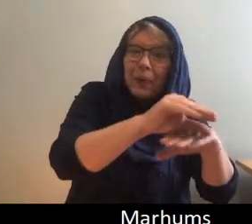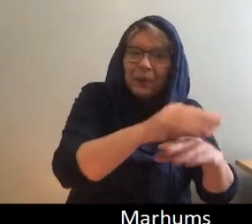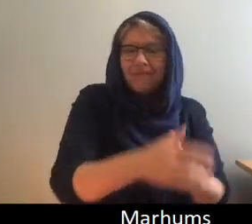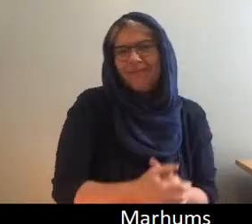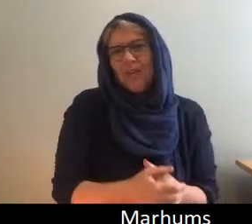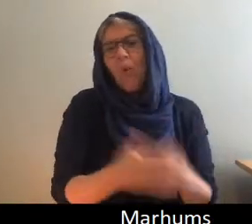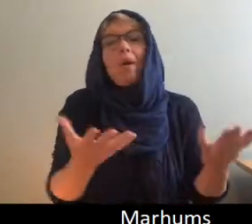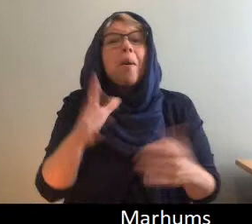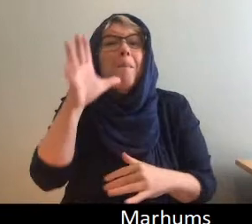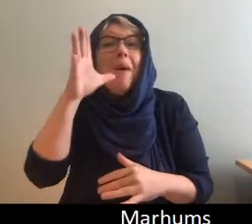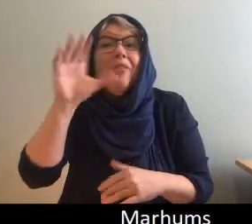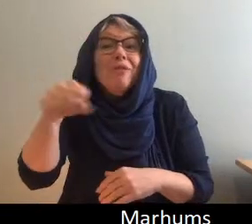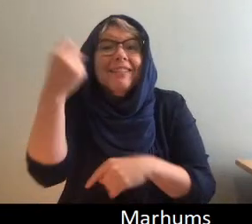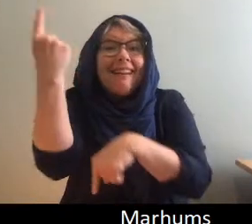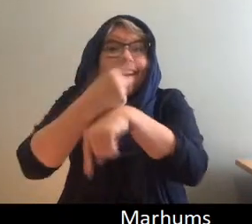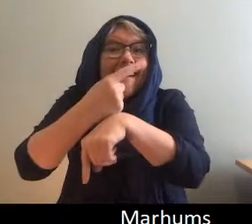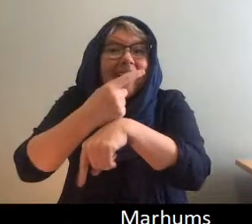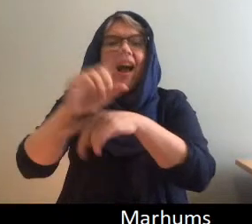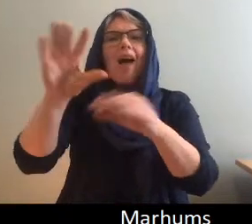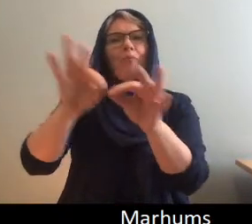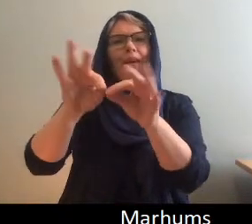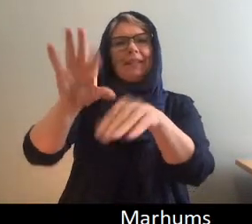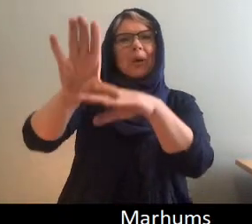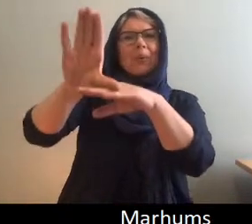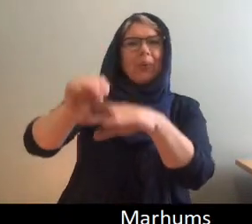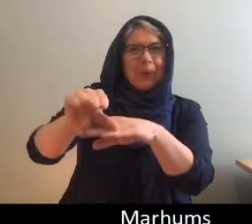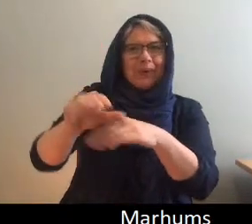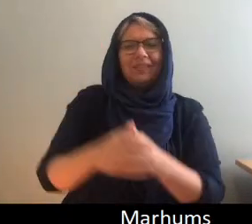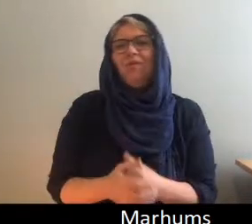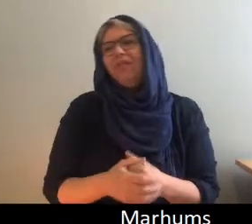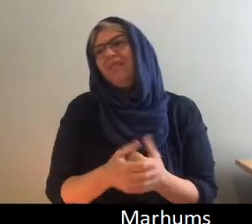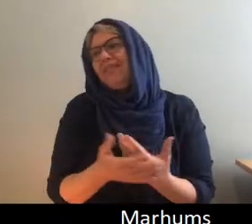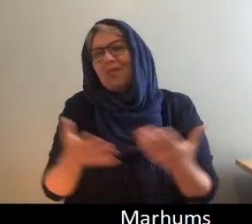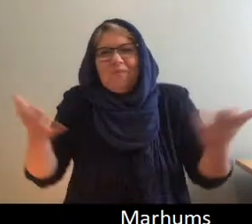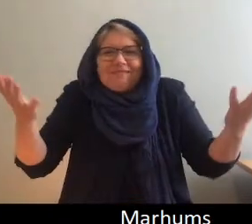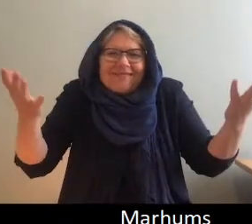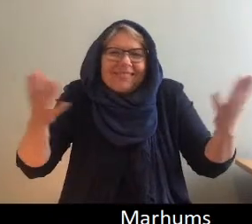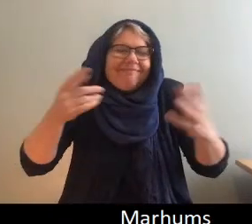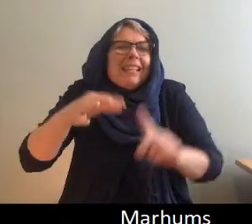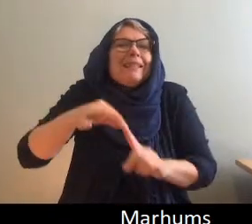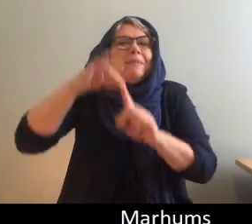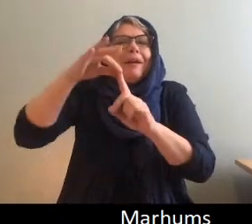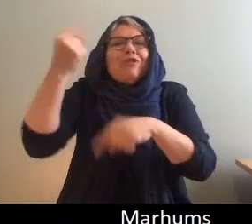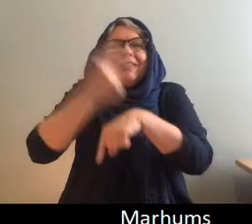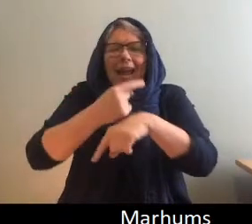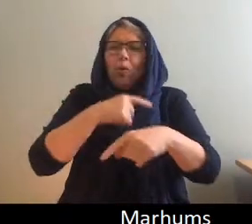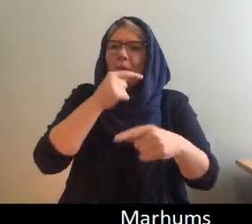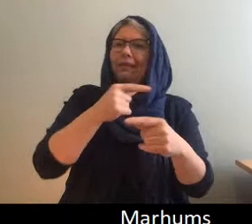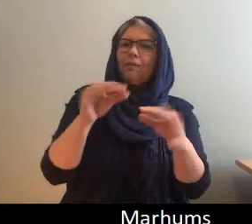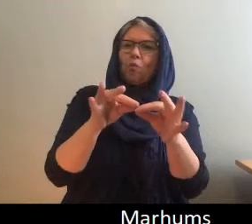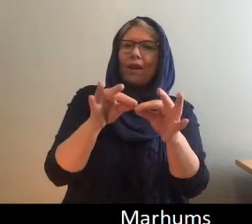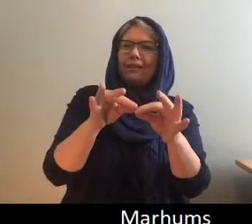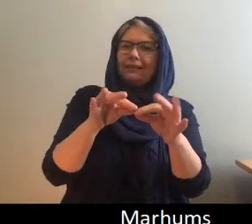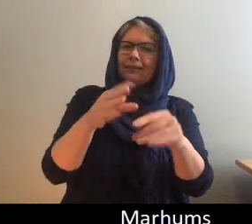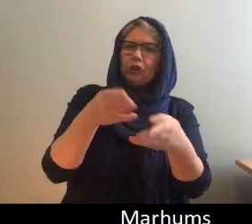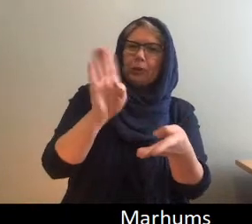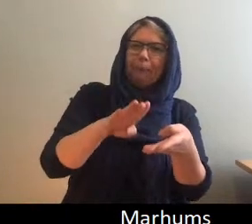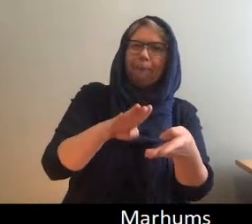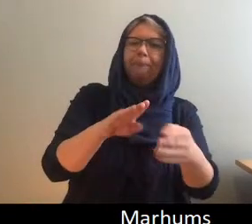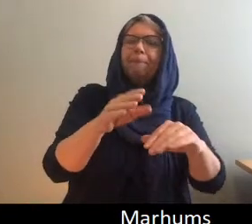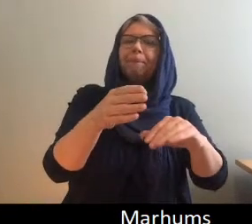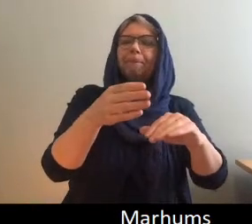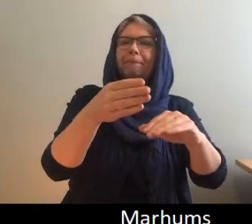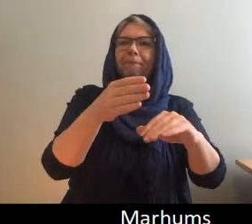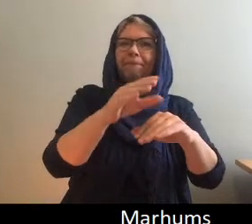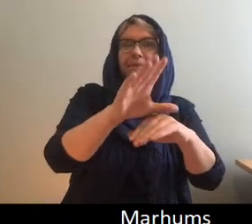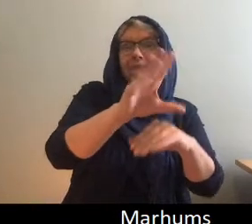And have you ever gone to a store where they say 100% off, take what you want free? No, you say no. those stores don't exist, do they?